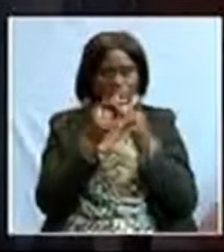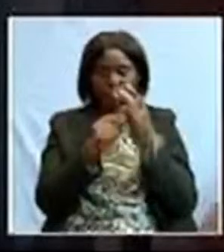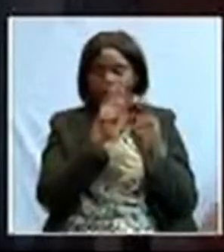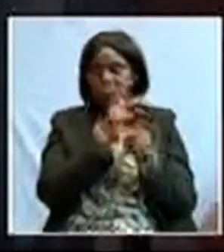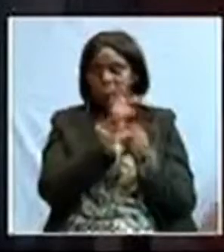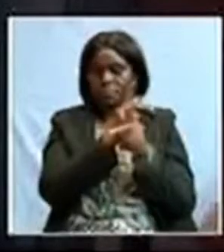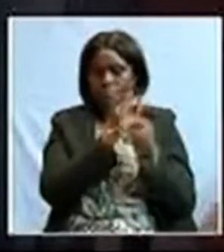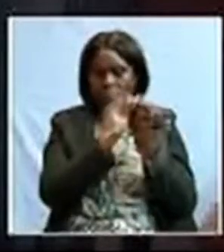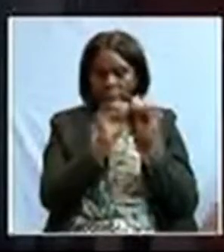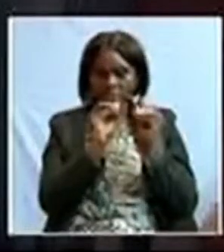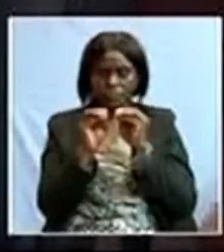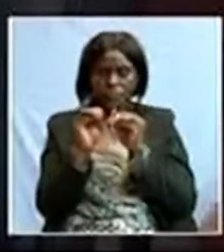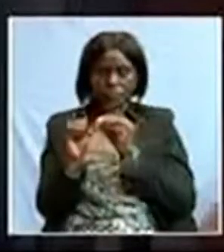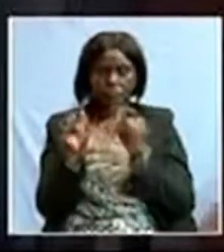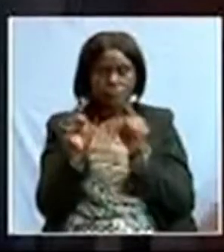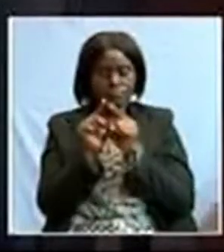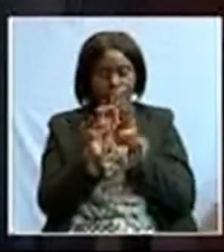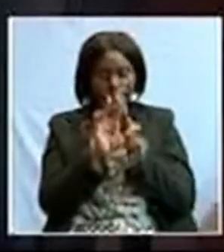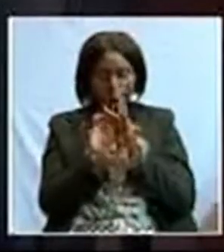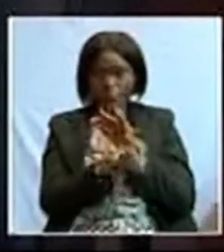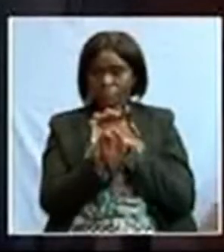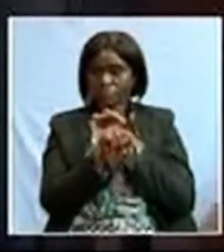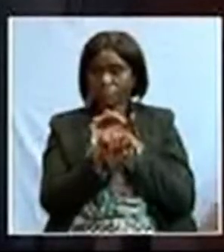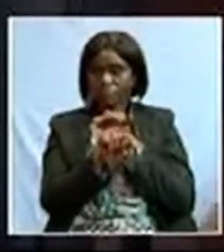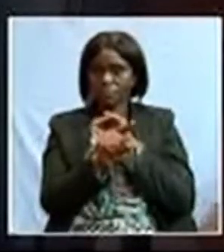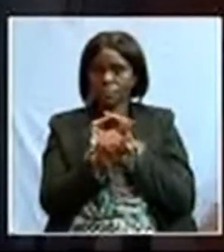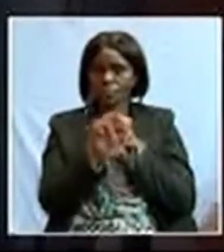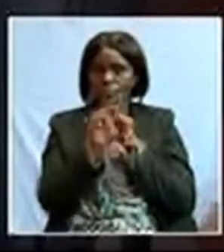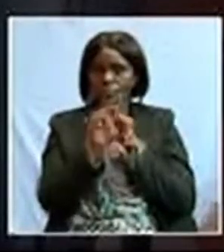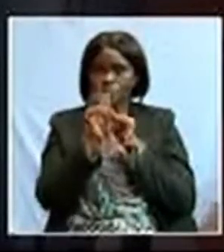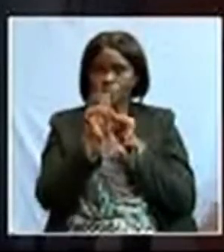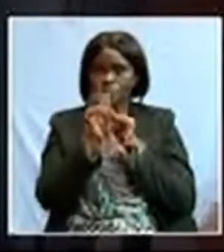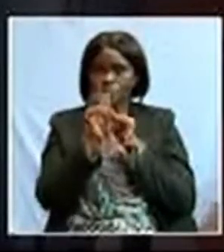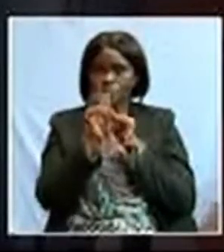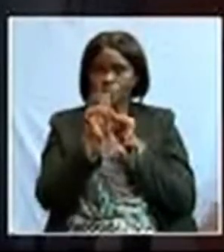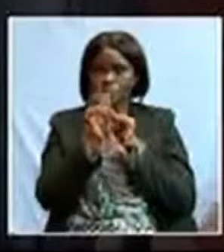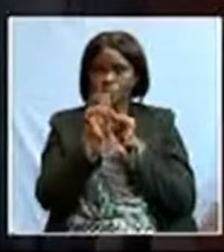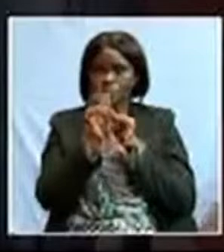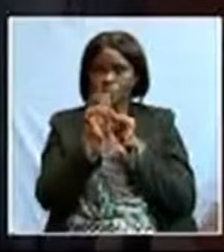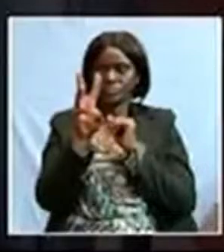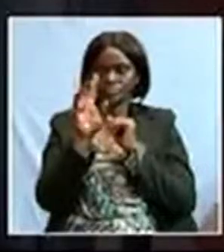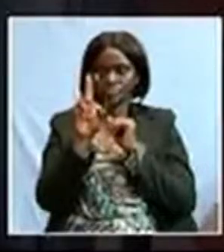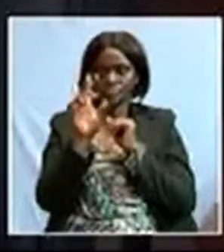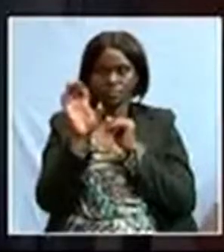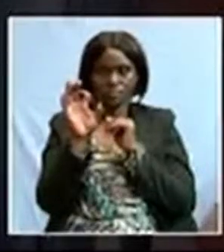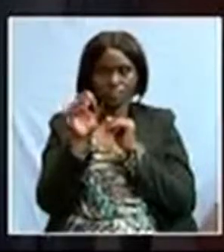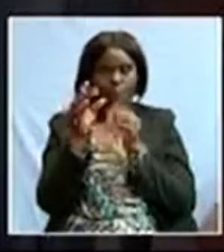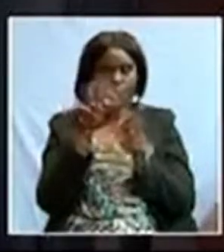maintained under the WDF funding?